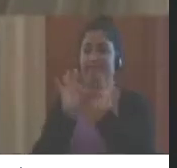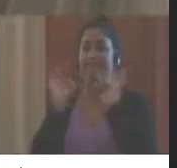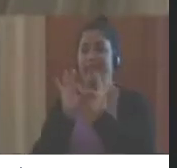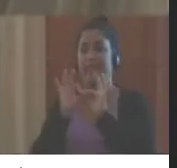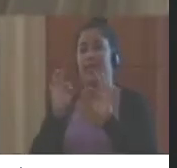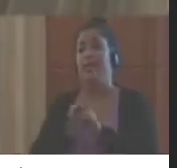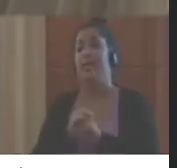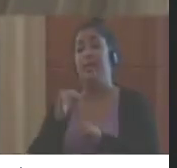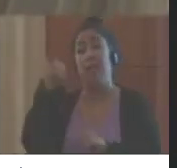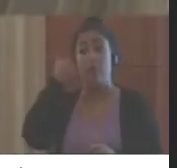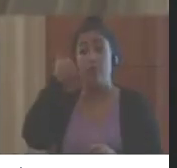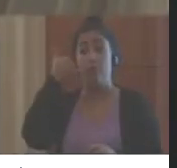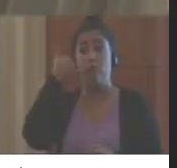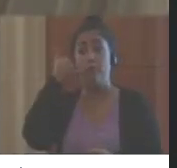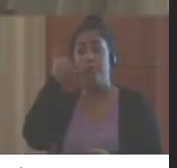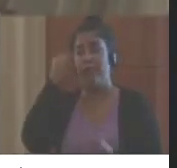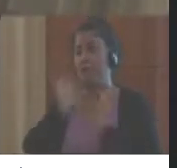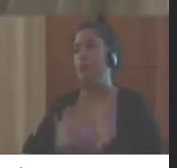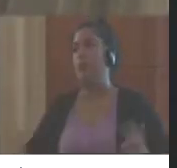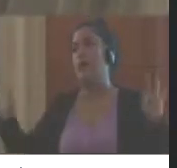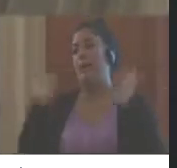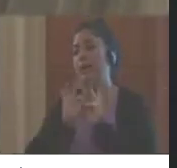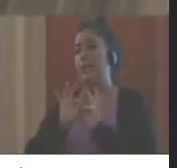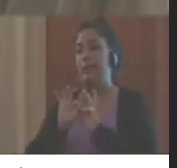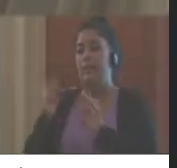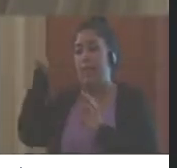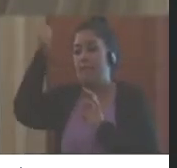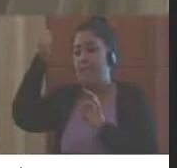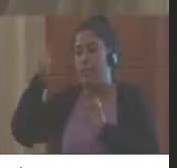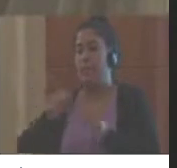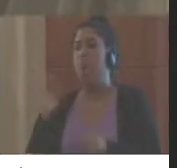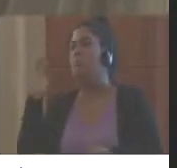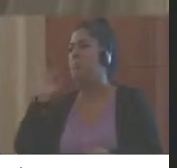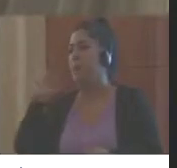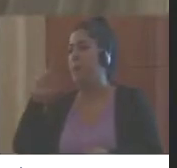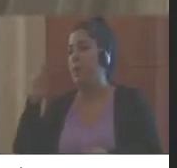is a critical thing that we are actually working to try to implement.